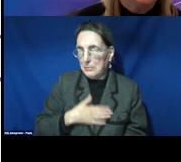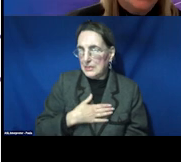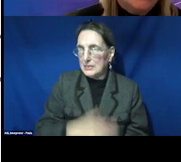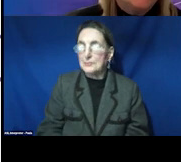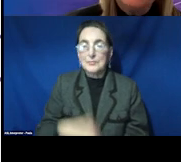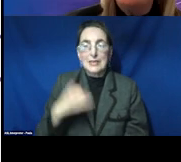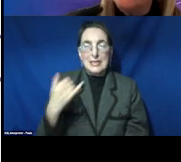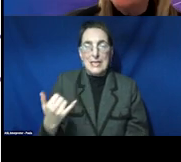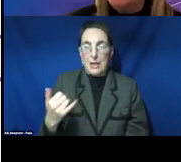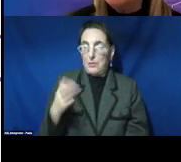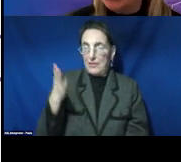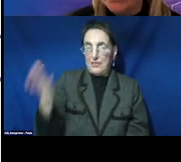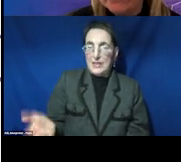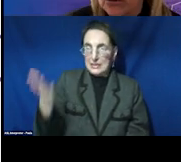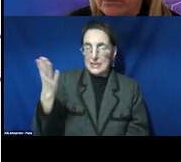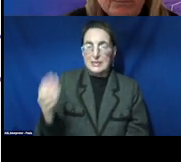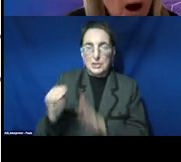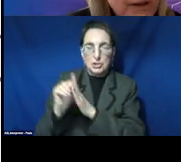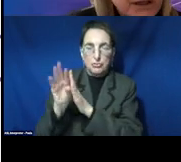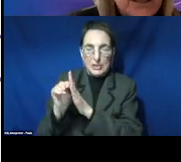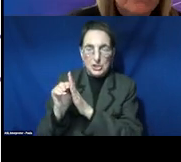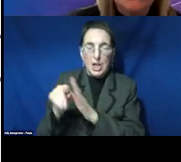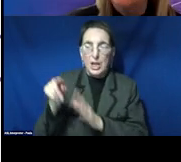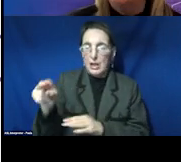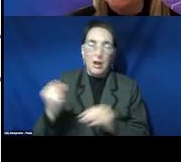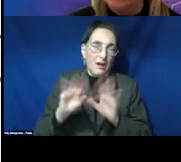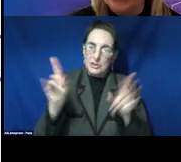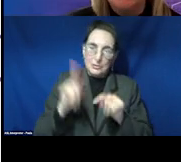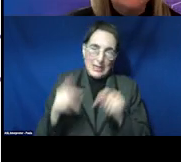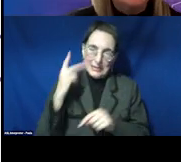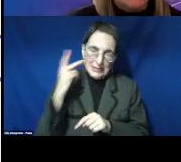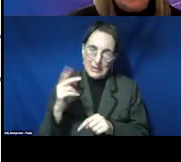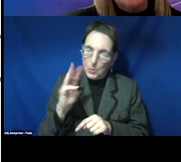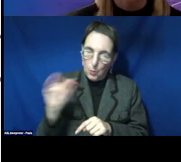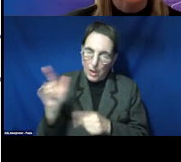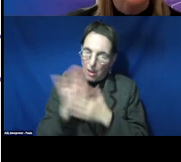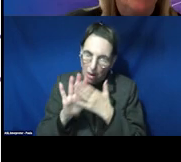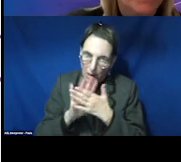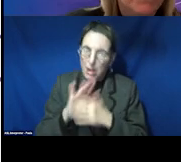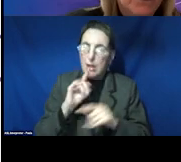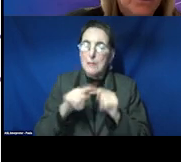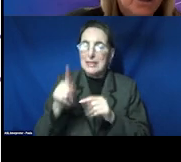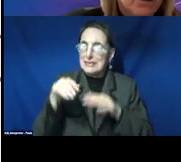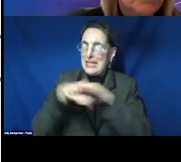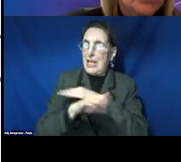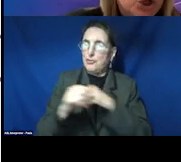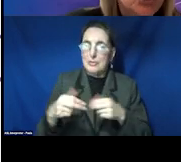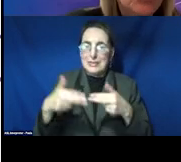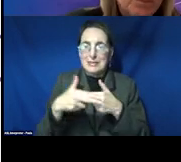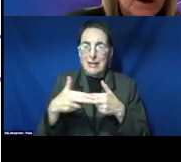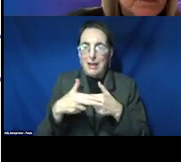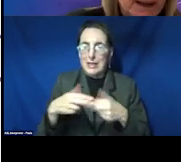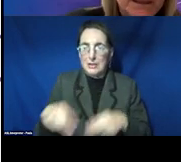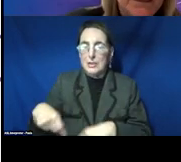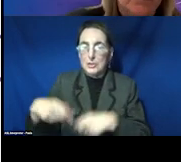Now, this is a screenshot. You obviously can't see it very well, but it's the entry slide to